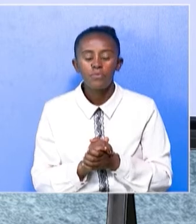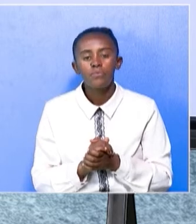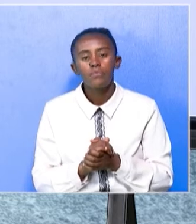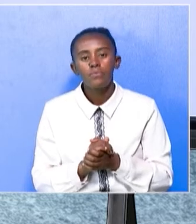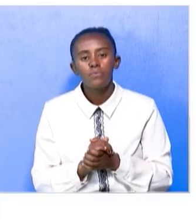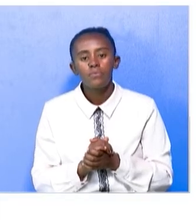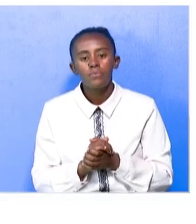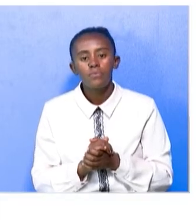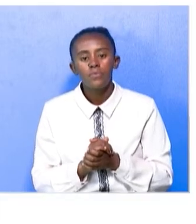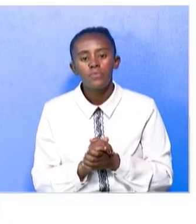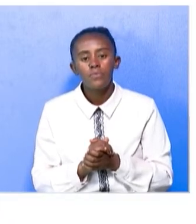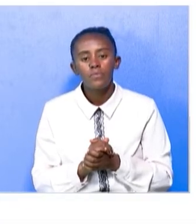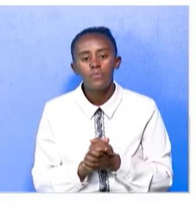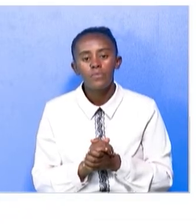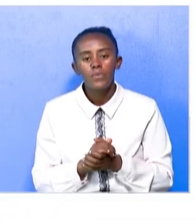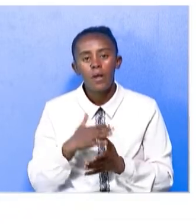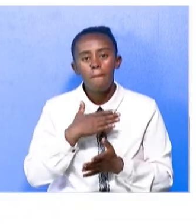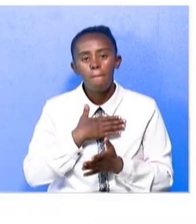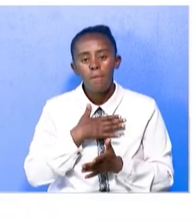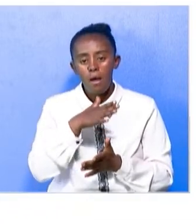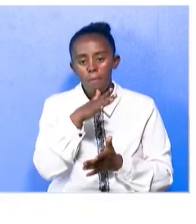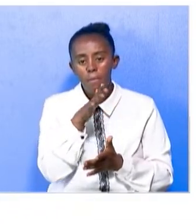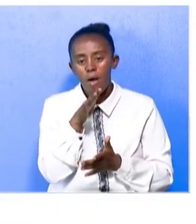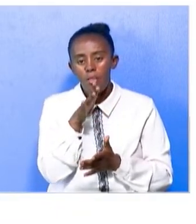right? My mother